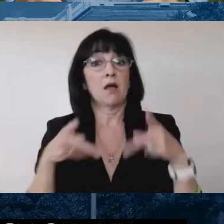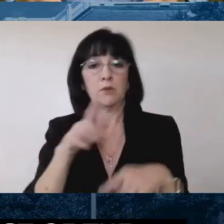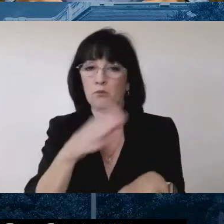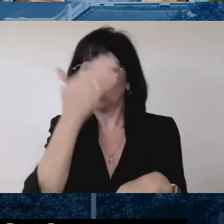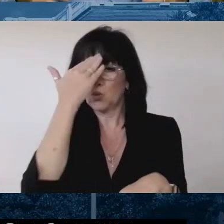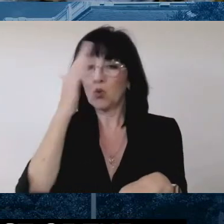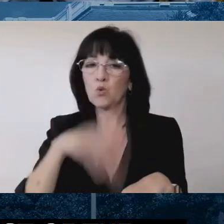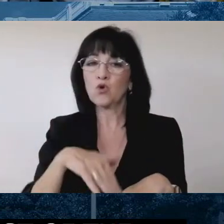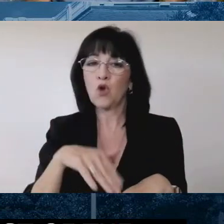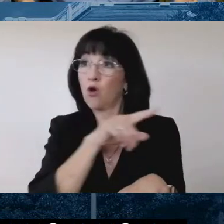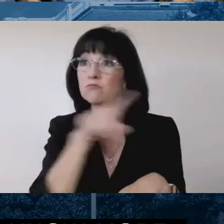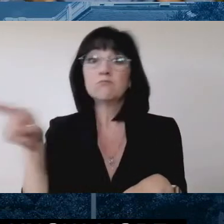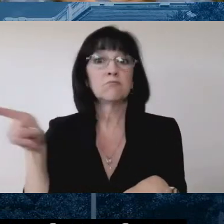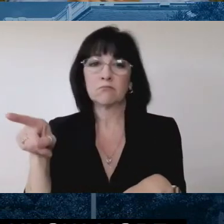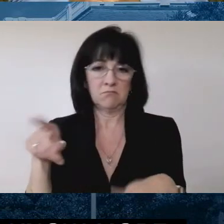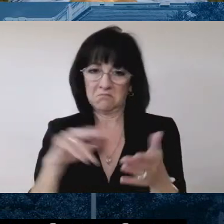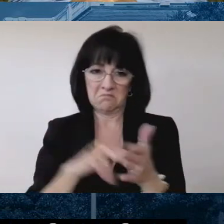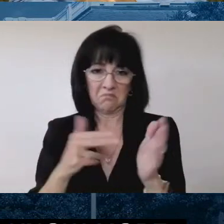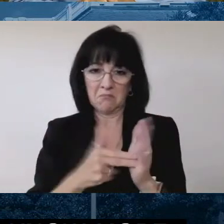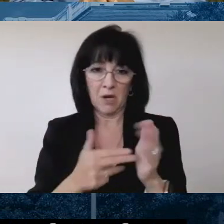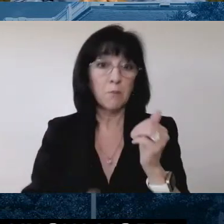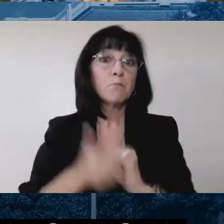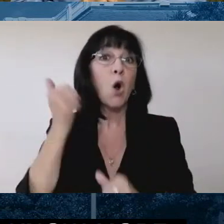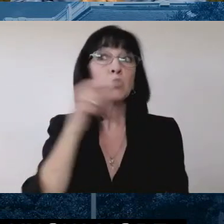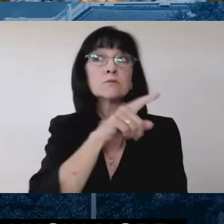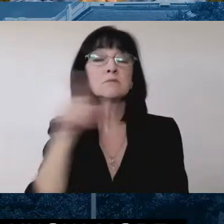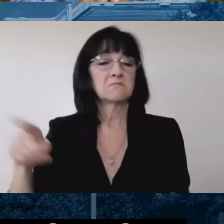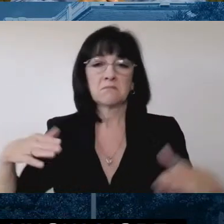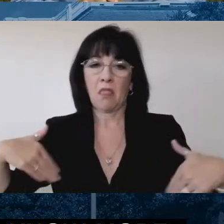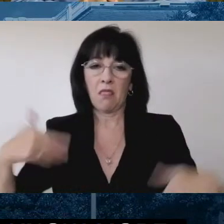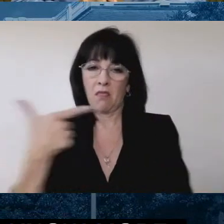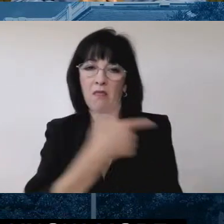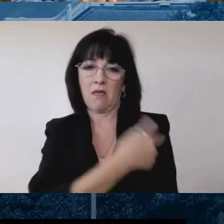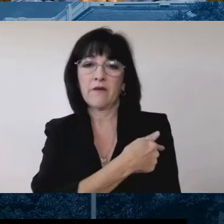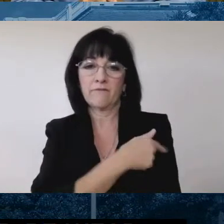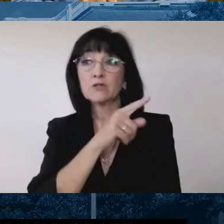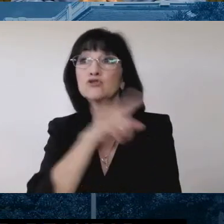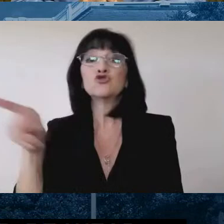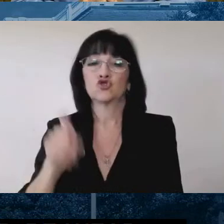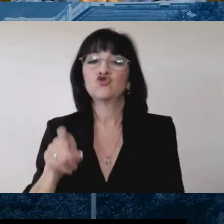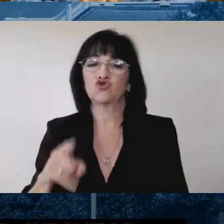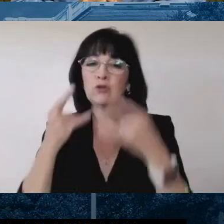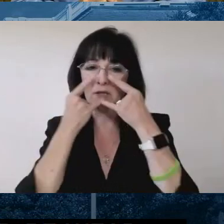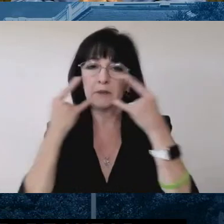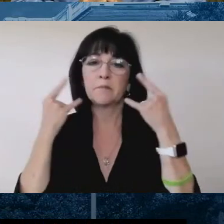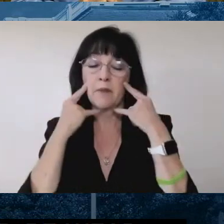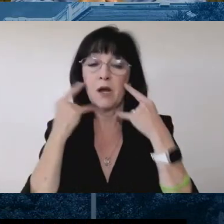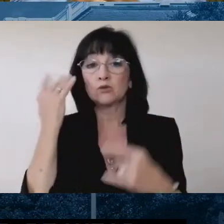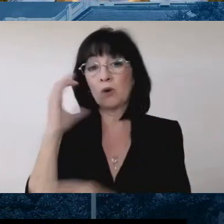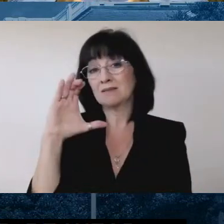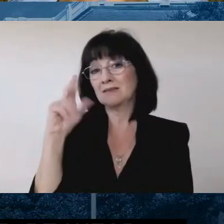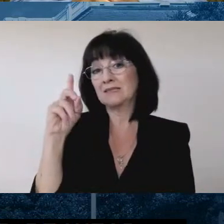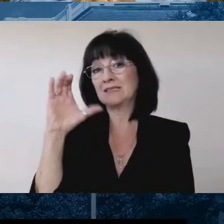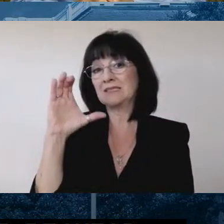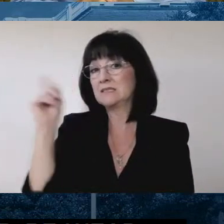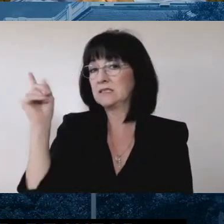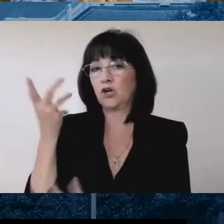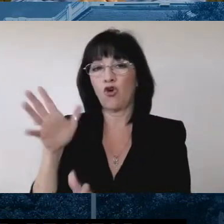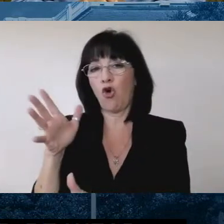should be wearing masks, because that's the recommendation of the CDC now for indoor spaces. Again,